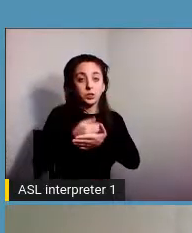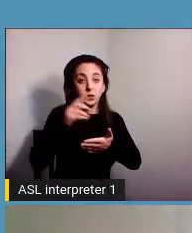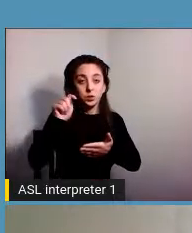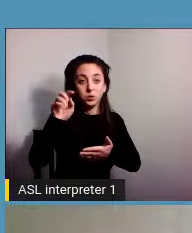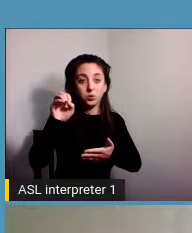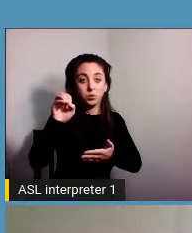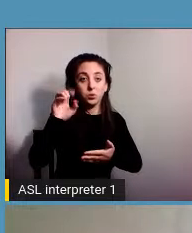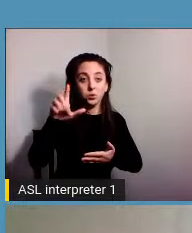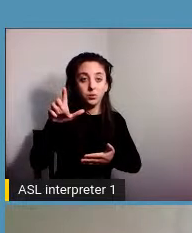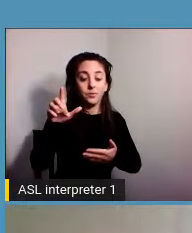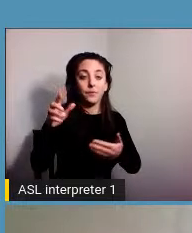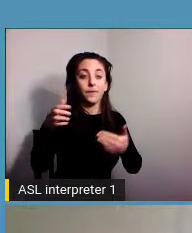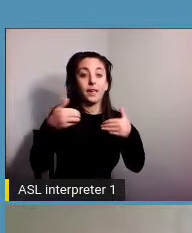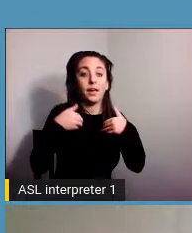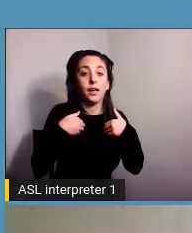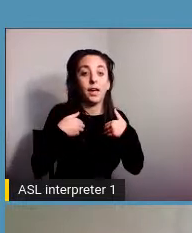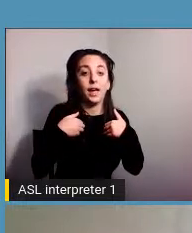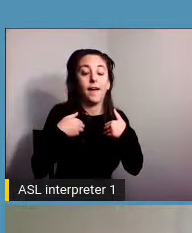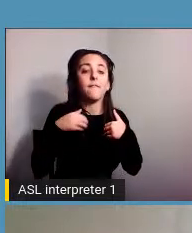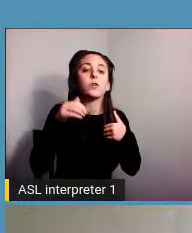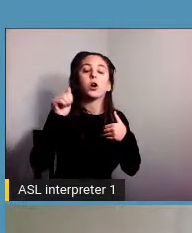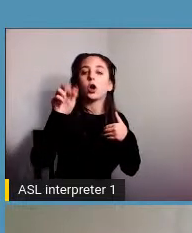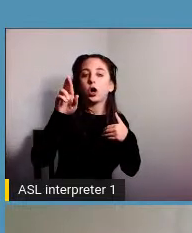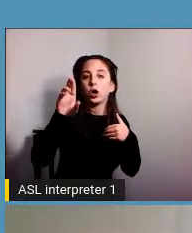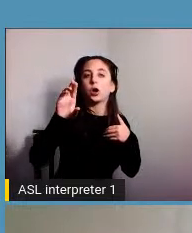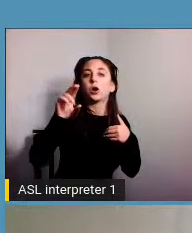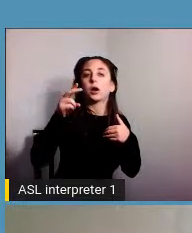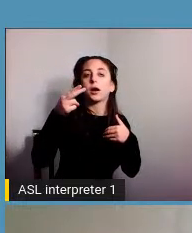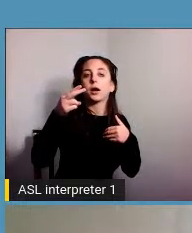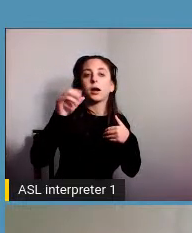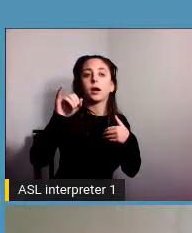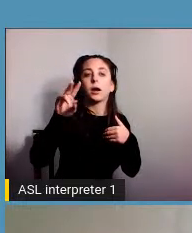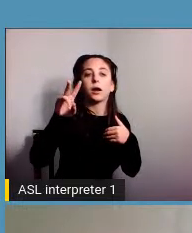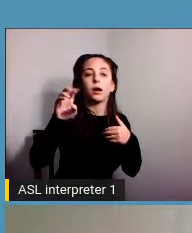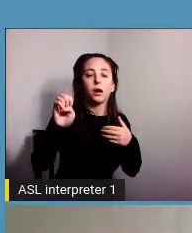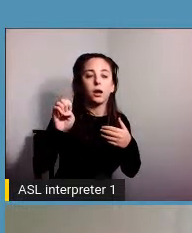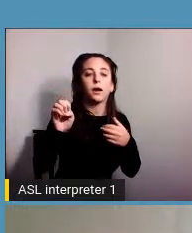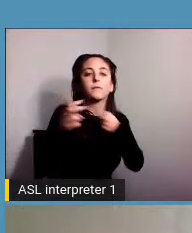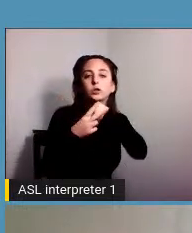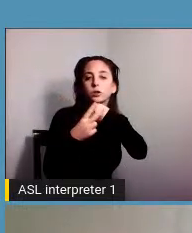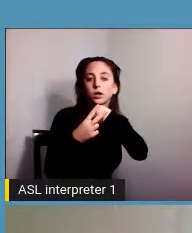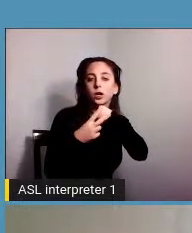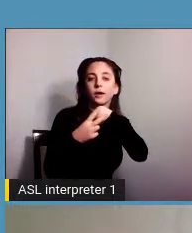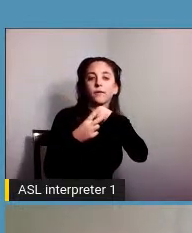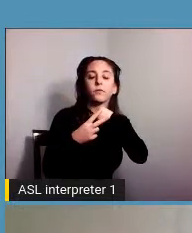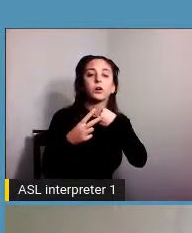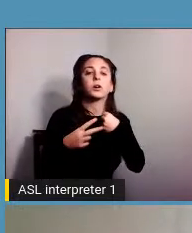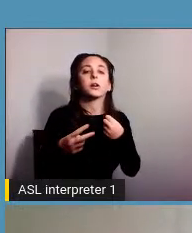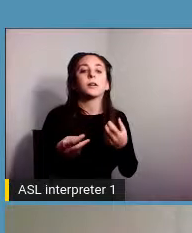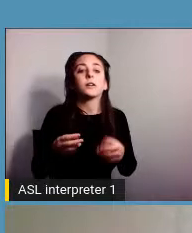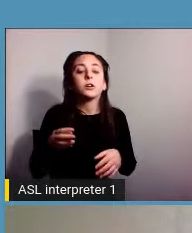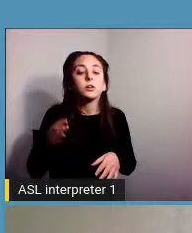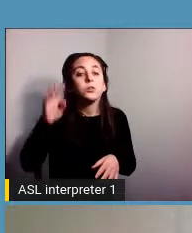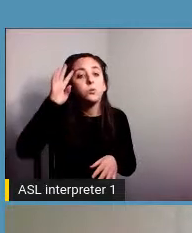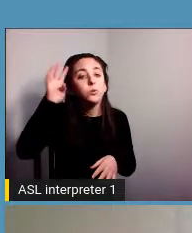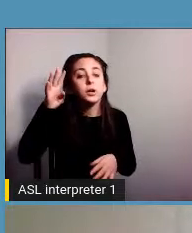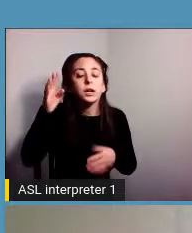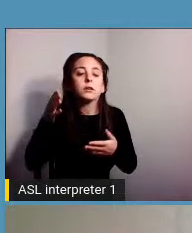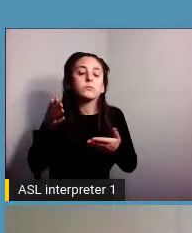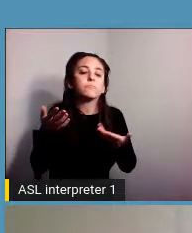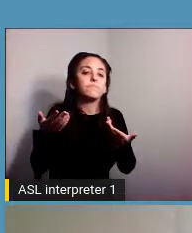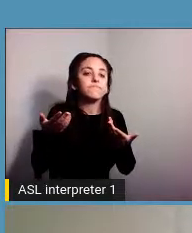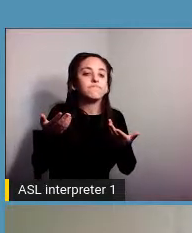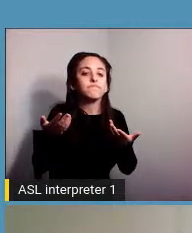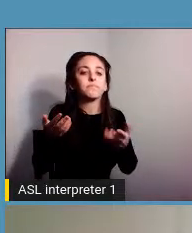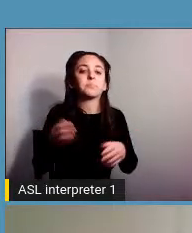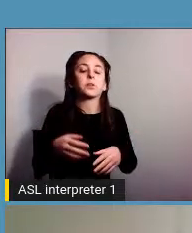we have something called the archiver that will automatically create a submission information packet or a SIP